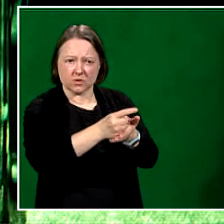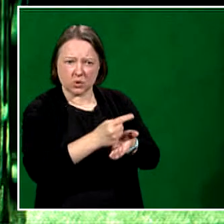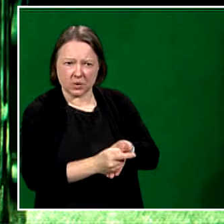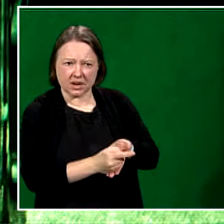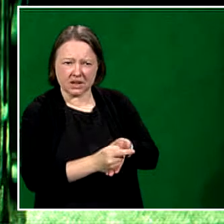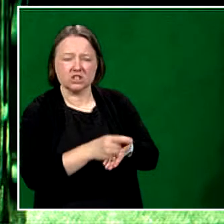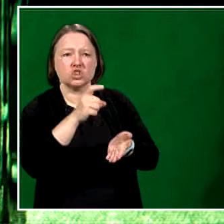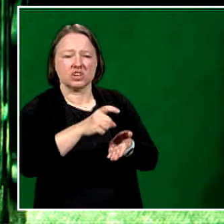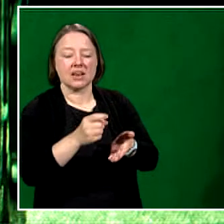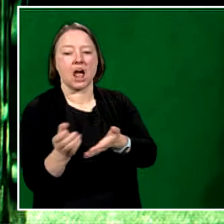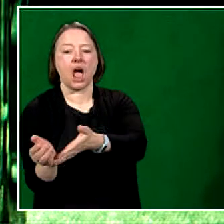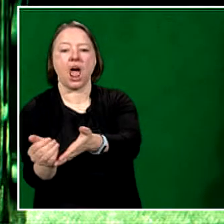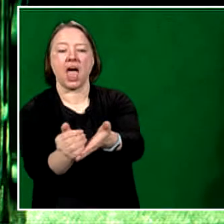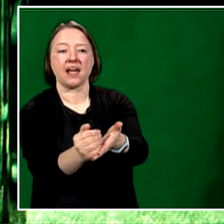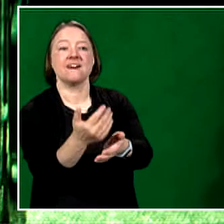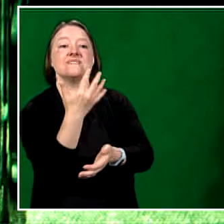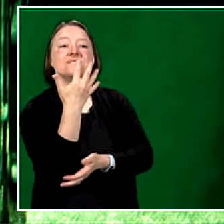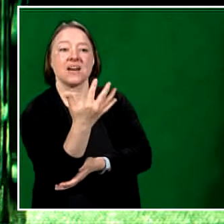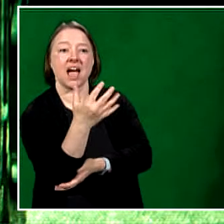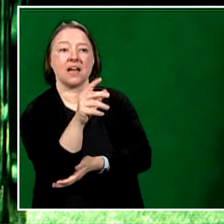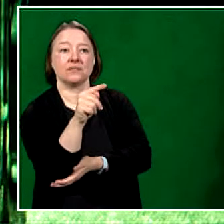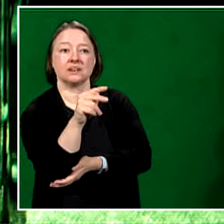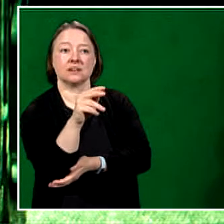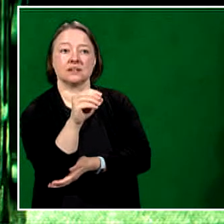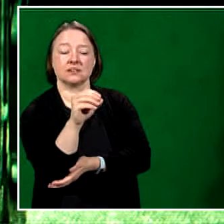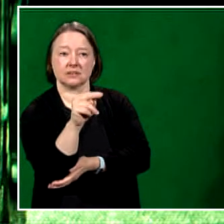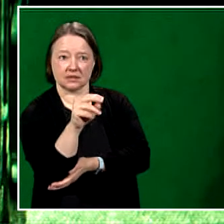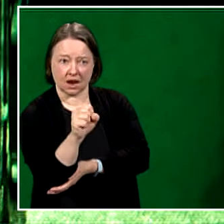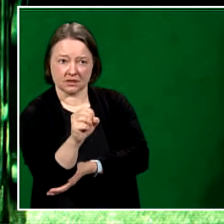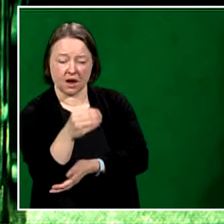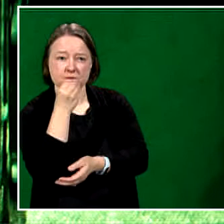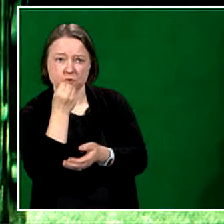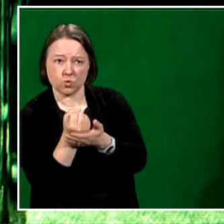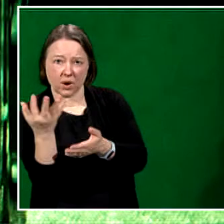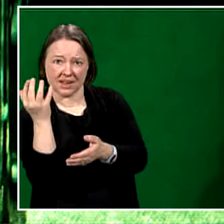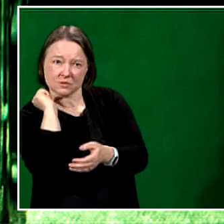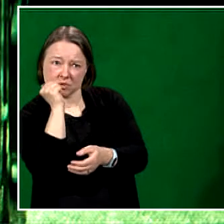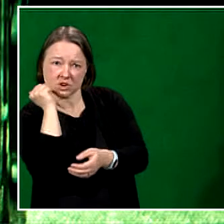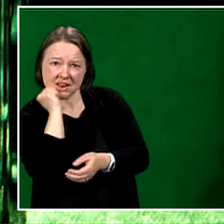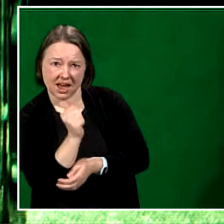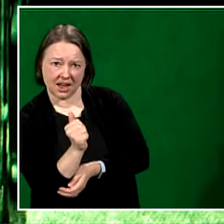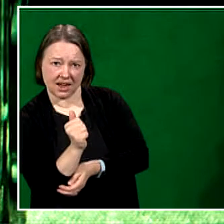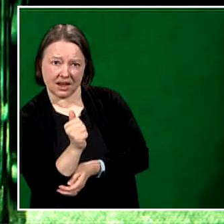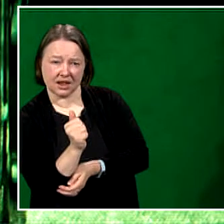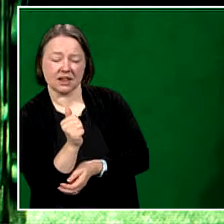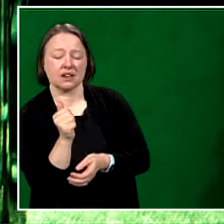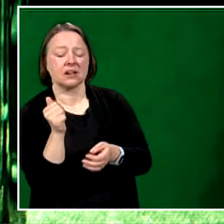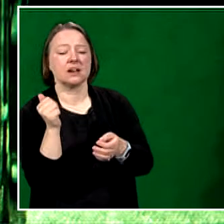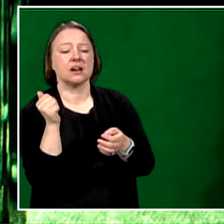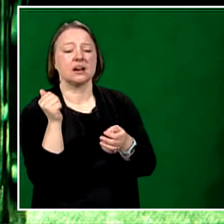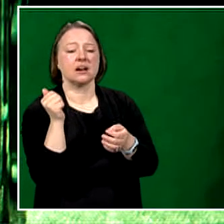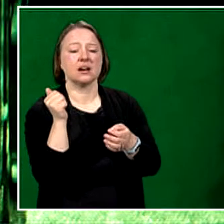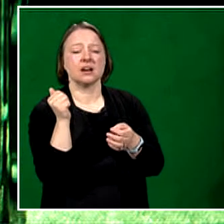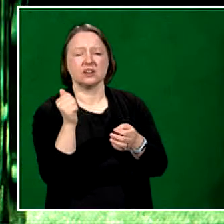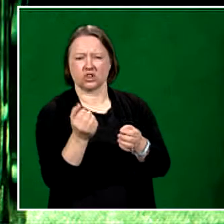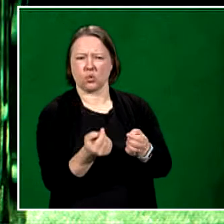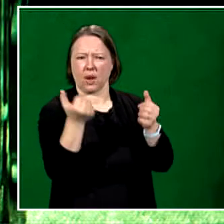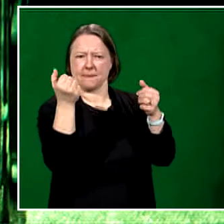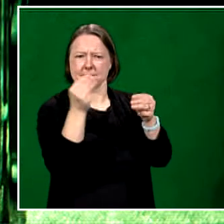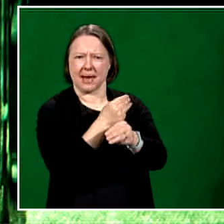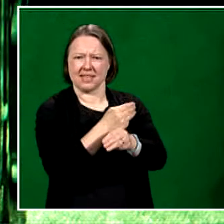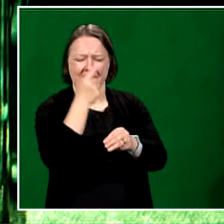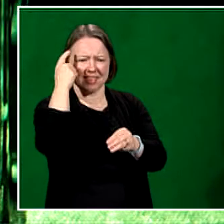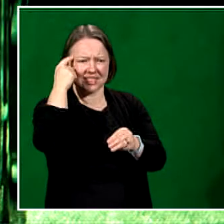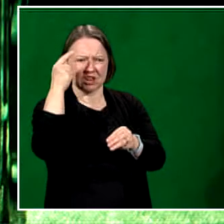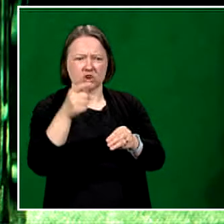will need to collect 5 tons of food waste per day. With just some quick math, I think